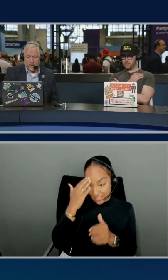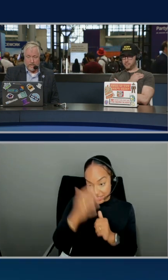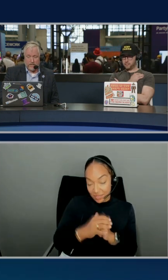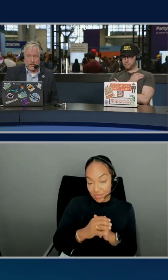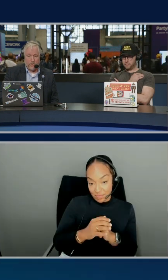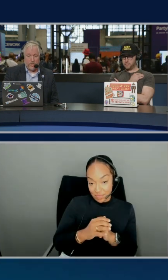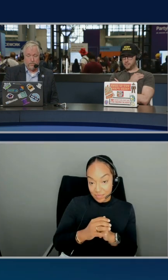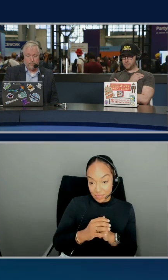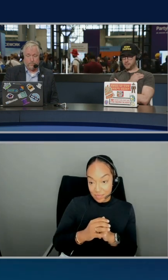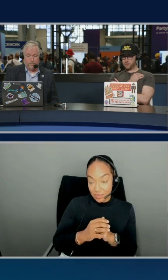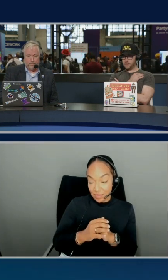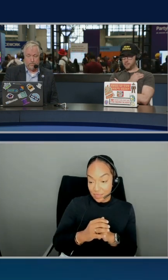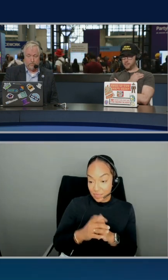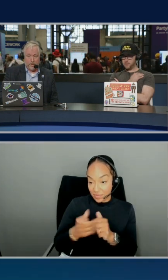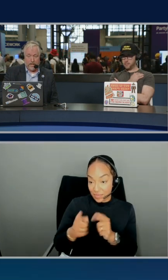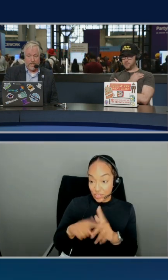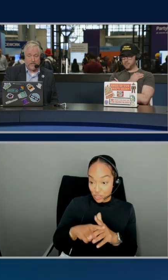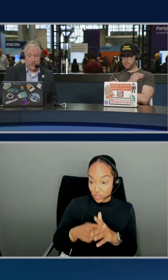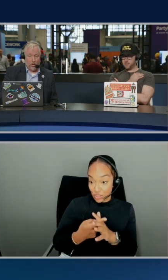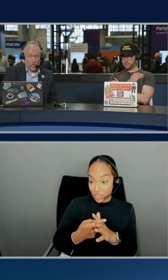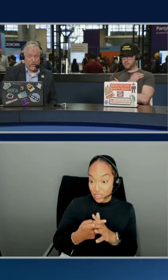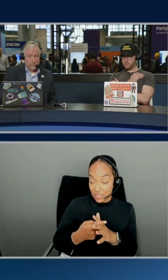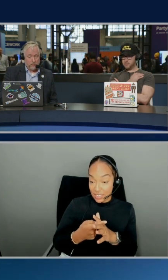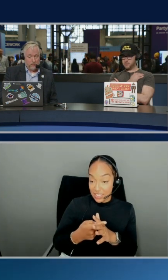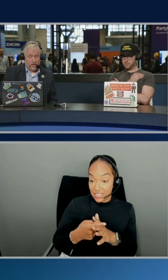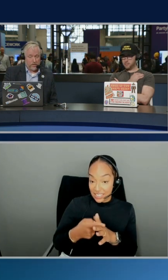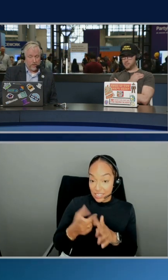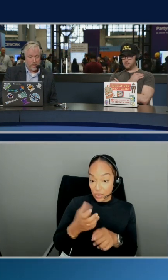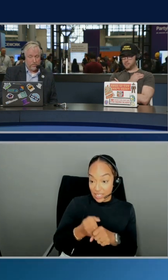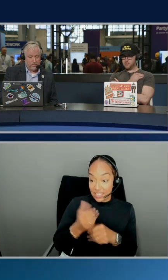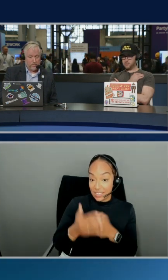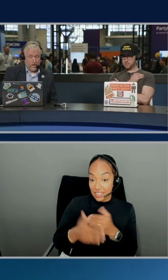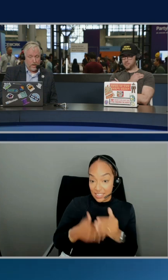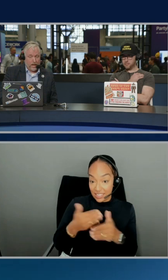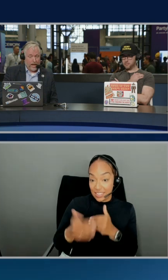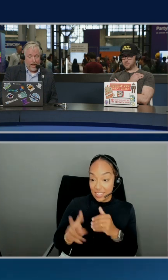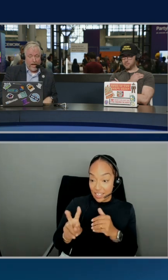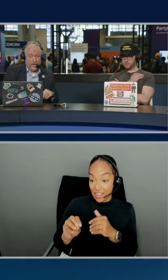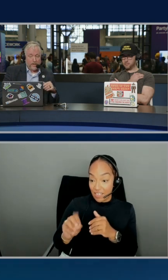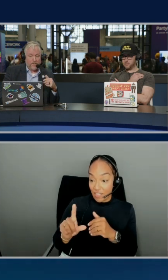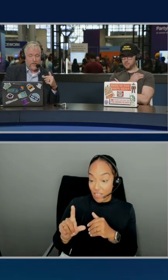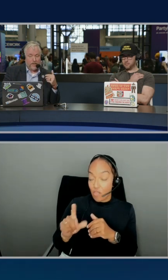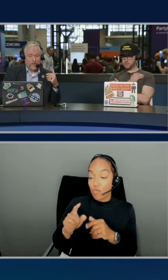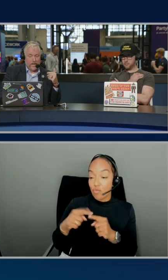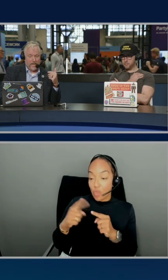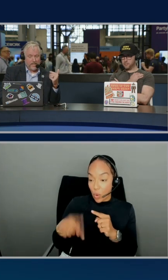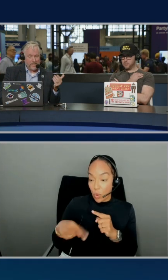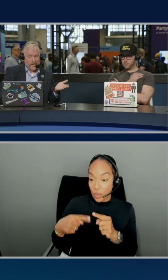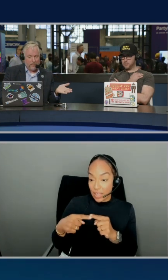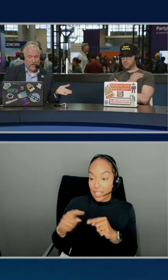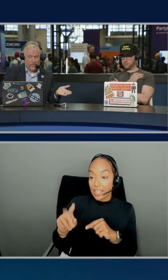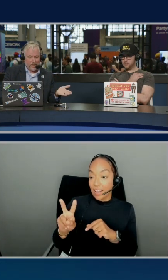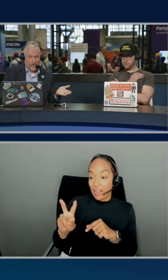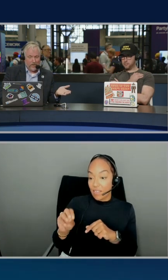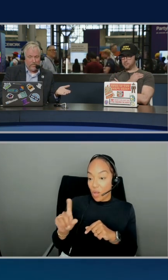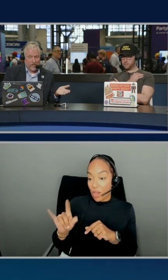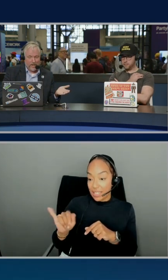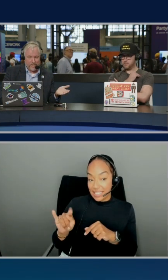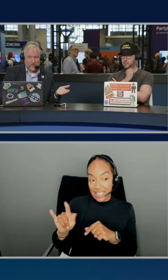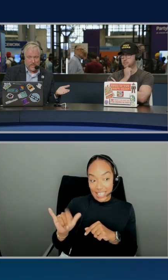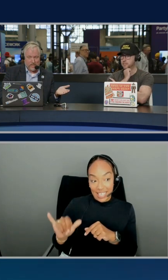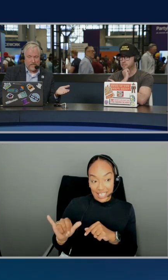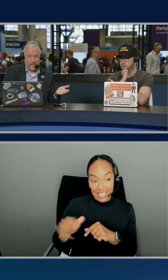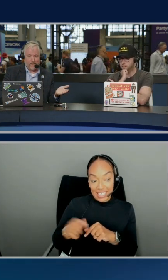Okay. So it's executing. It gets the rolling volatility. And it did something very,